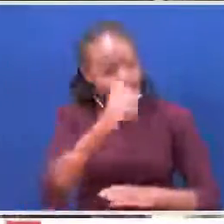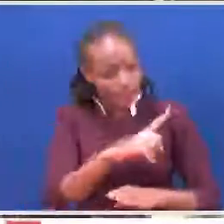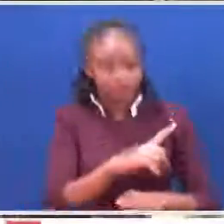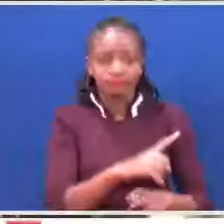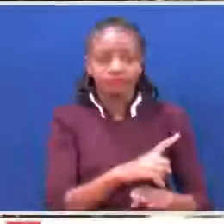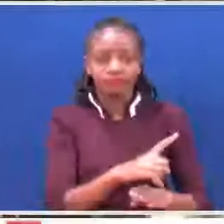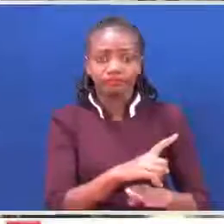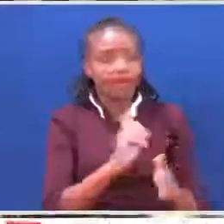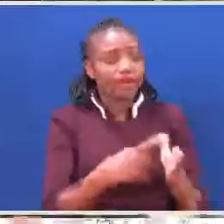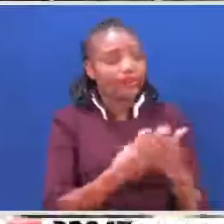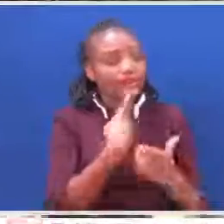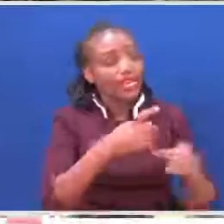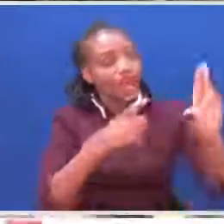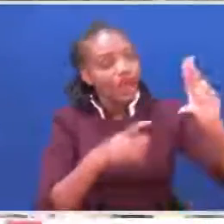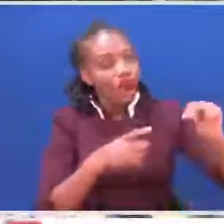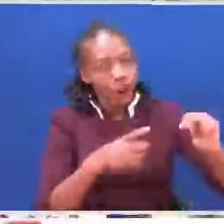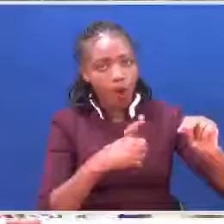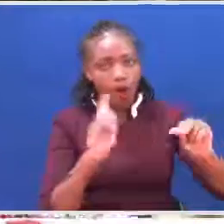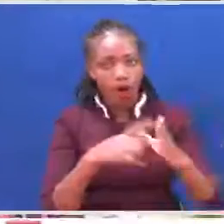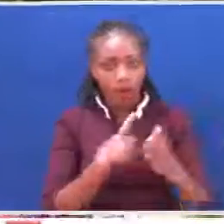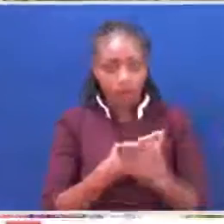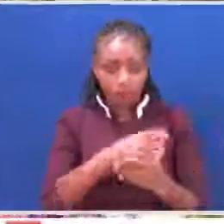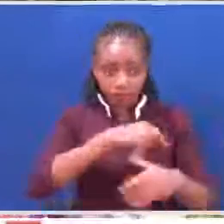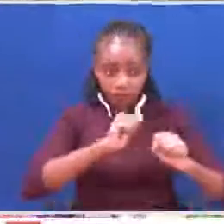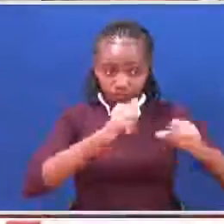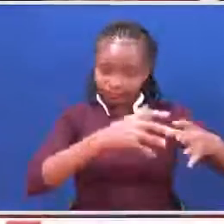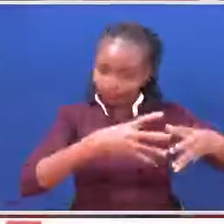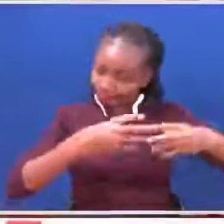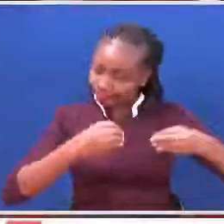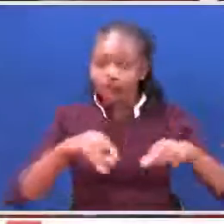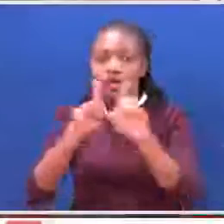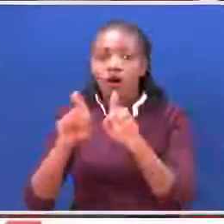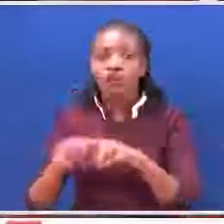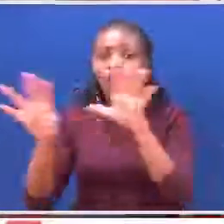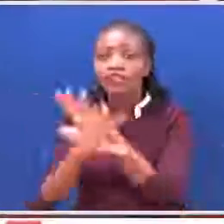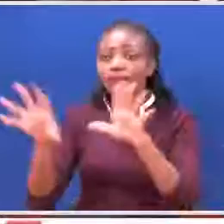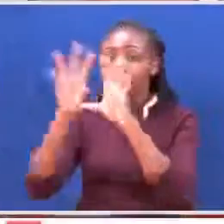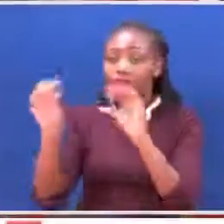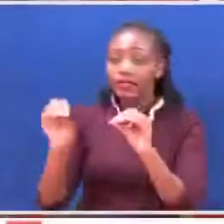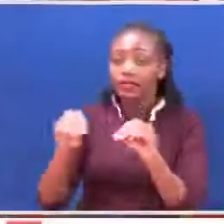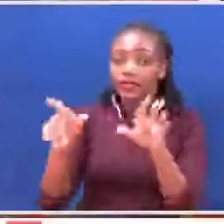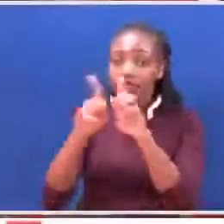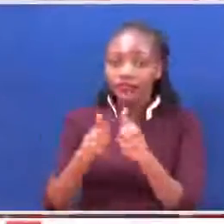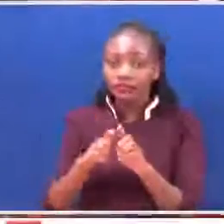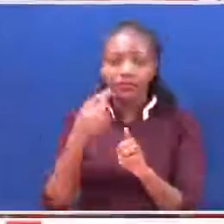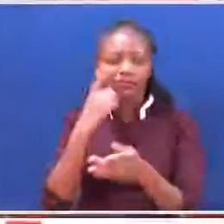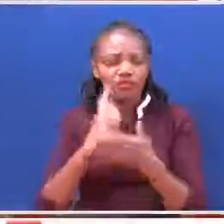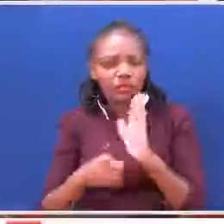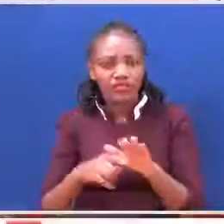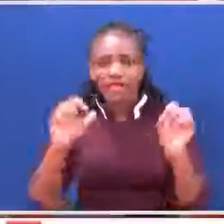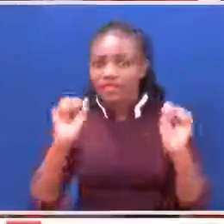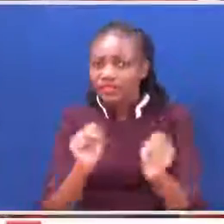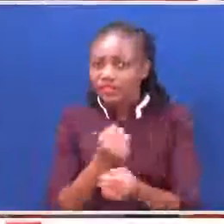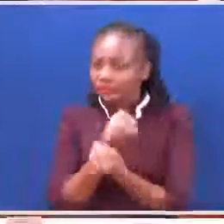colors and say no, and let us face him at the ballots. The deputy president has already said that he will not lead a